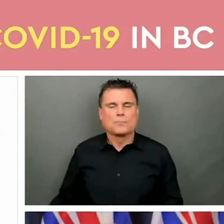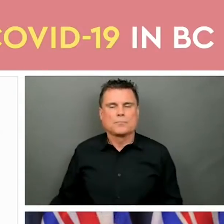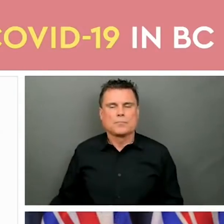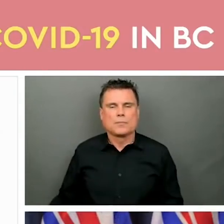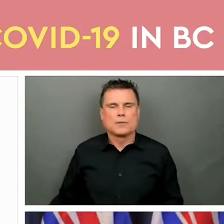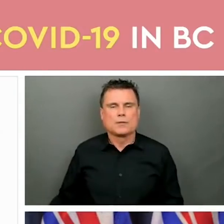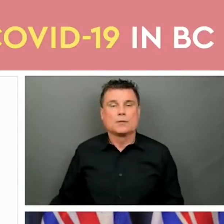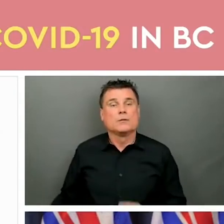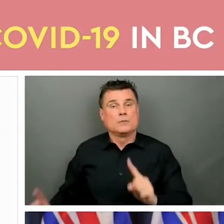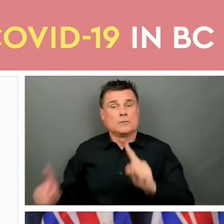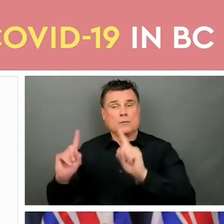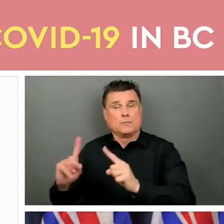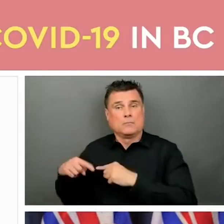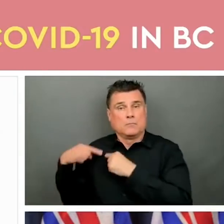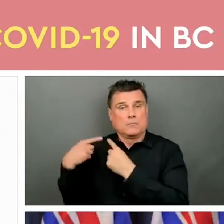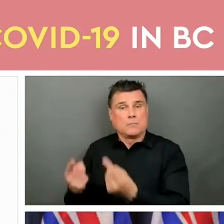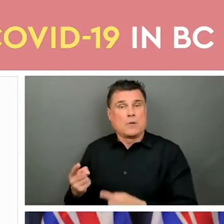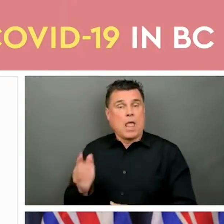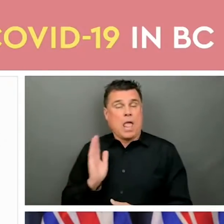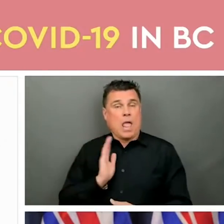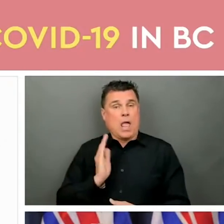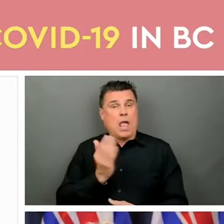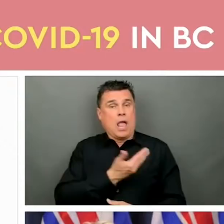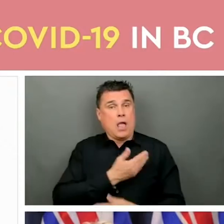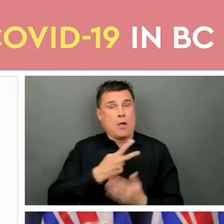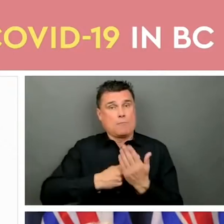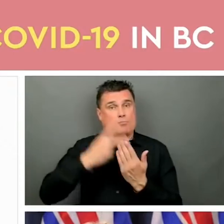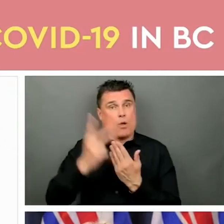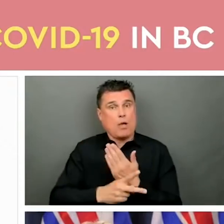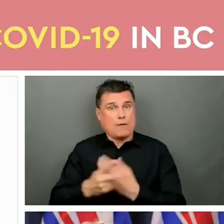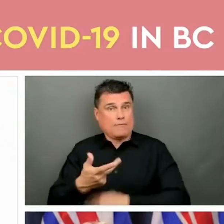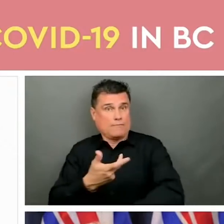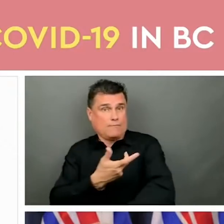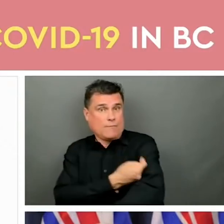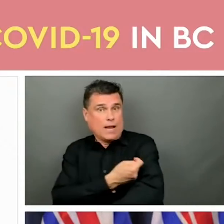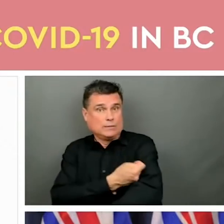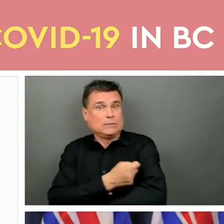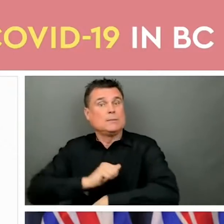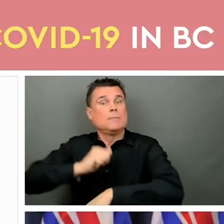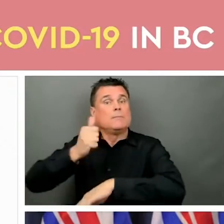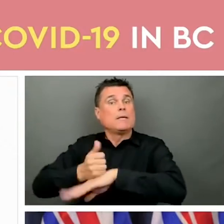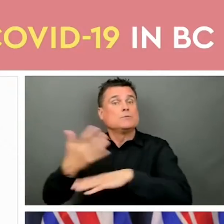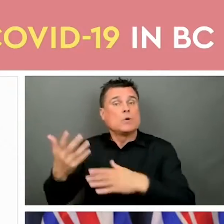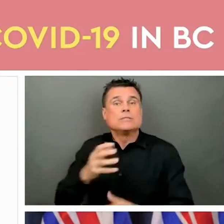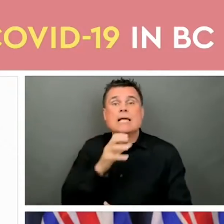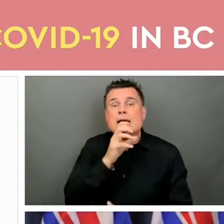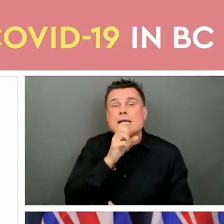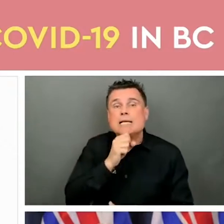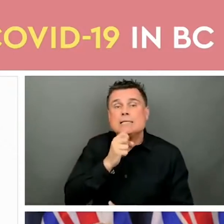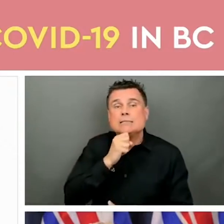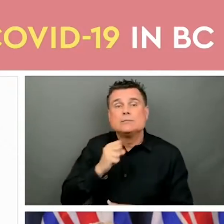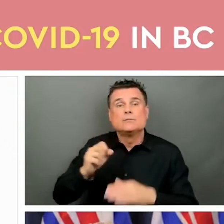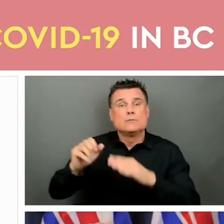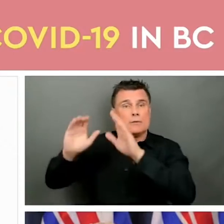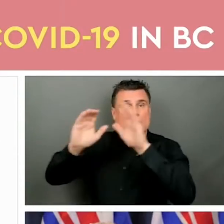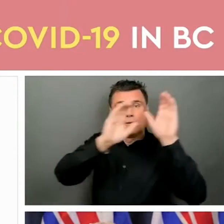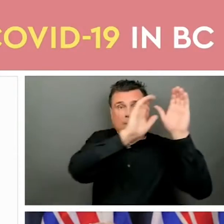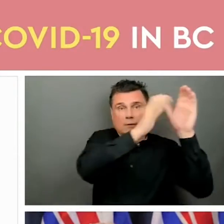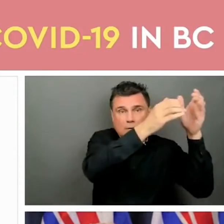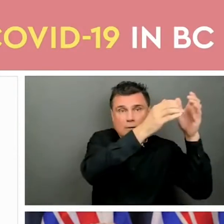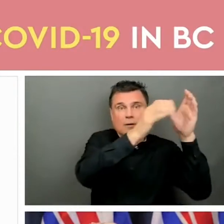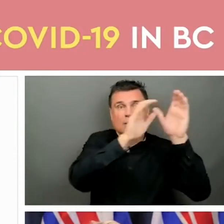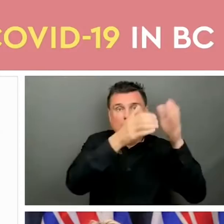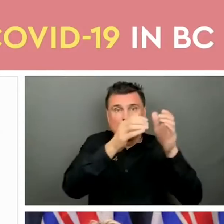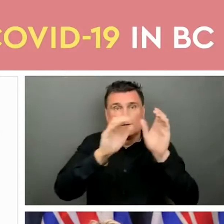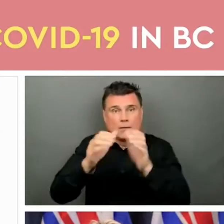are the vaccines that are available, and it has been, it continues, and we're ahead of schedule. Generally, right now, we're booking appointments